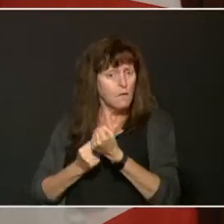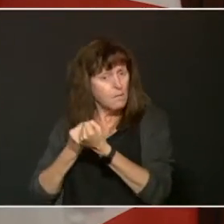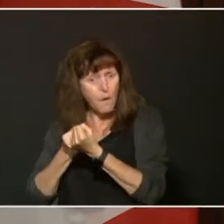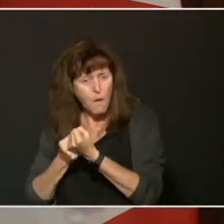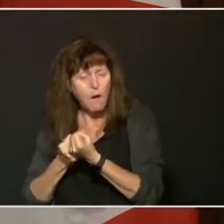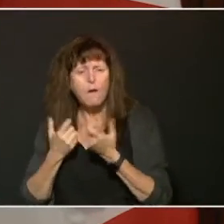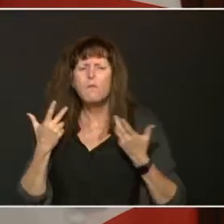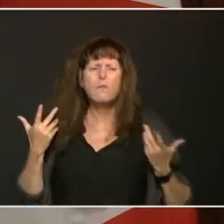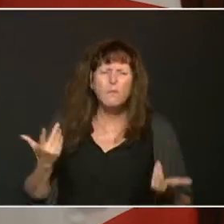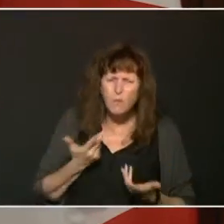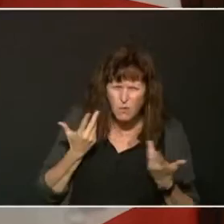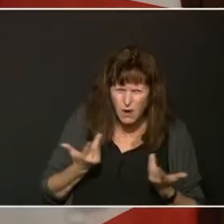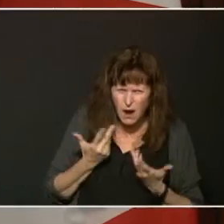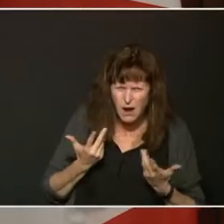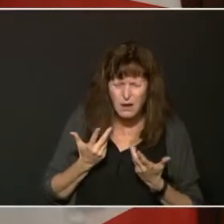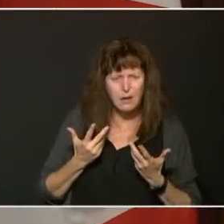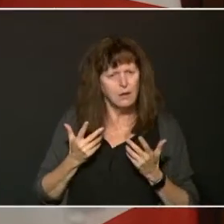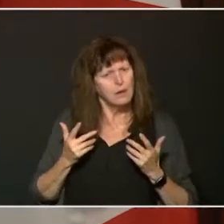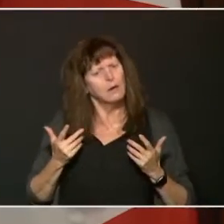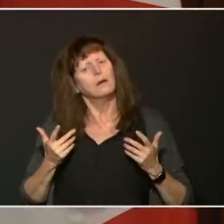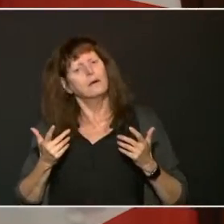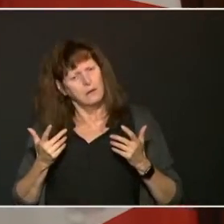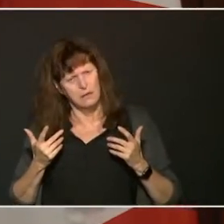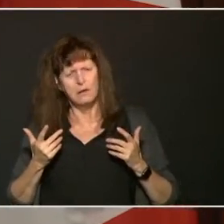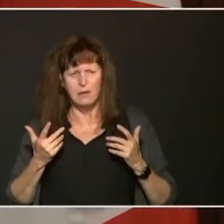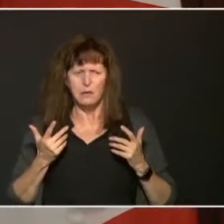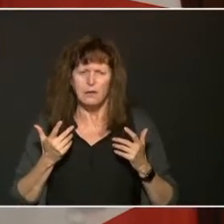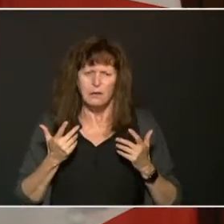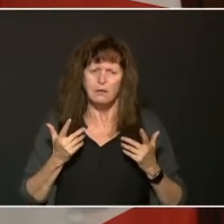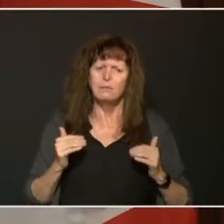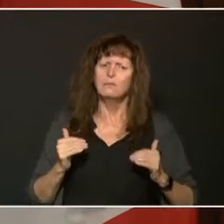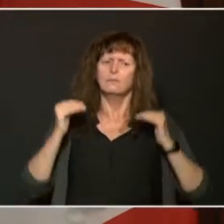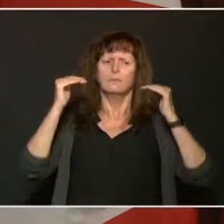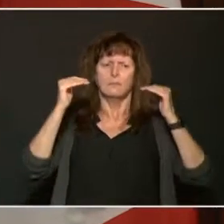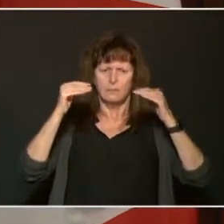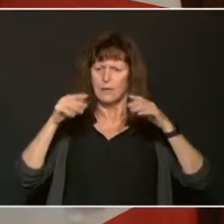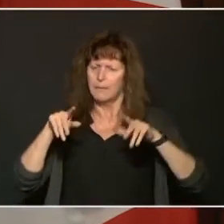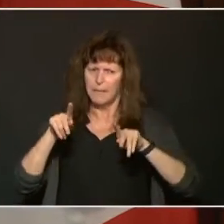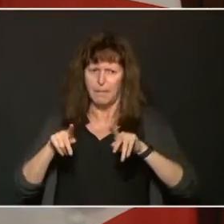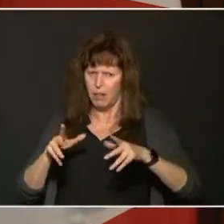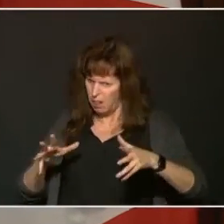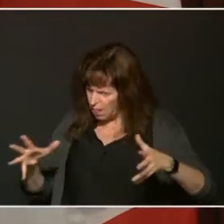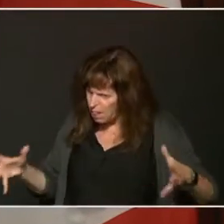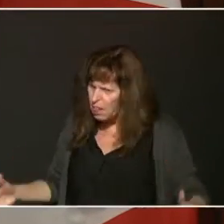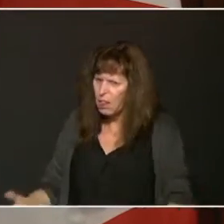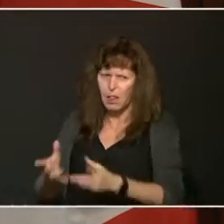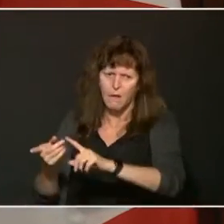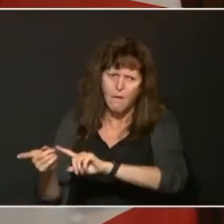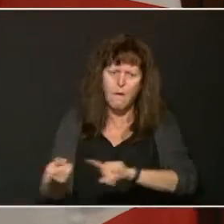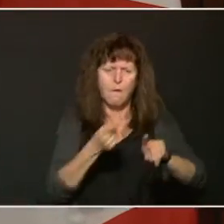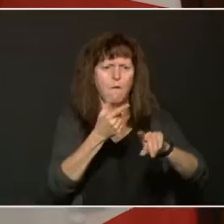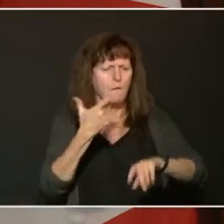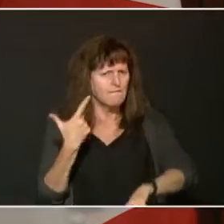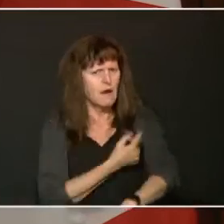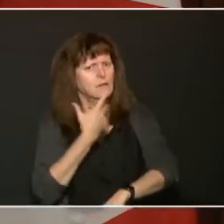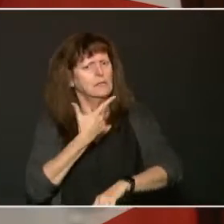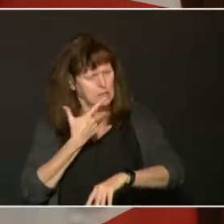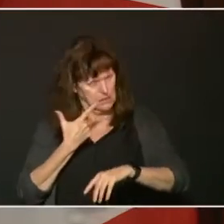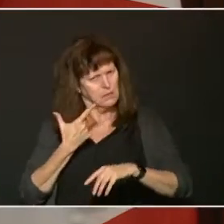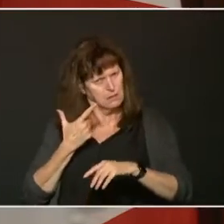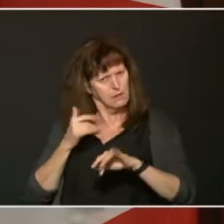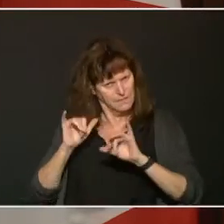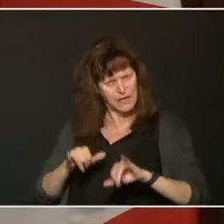ability to get vaccination. And so having a policy